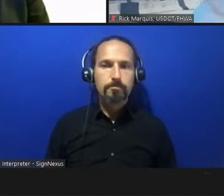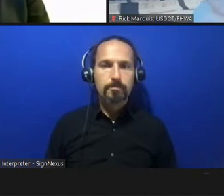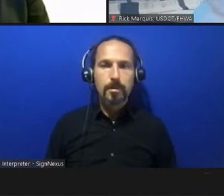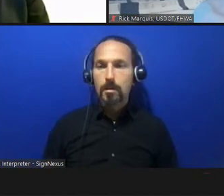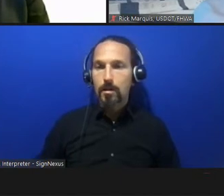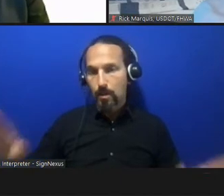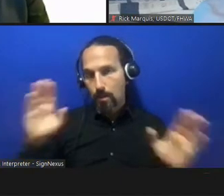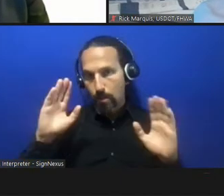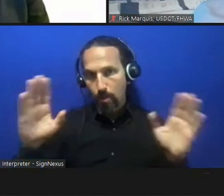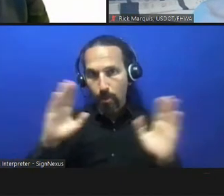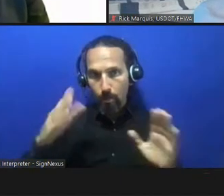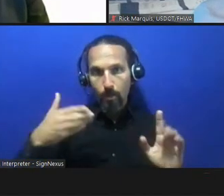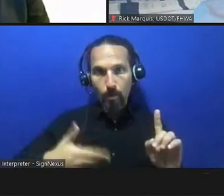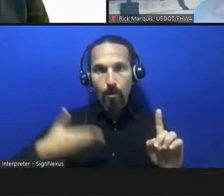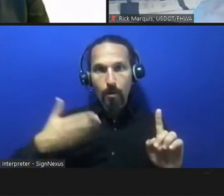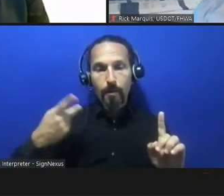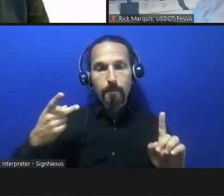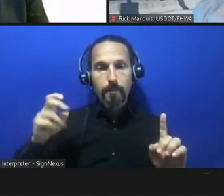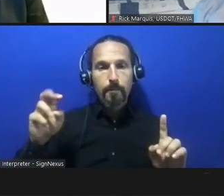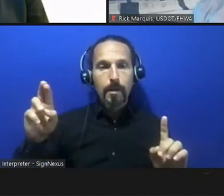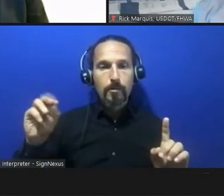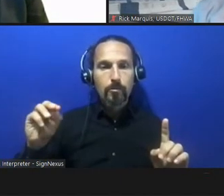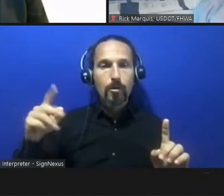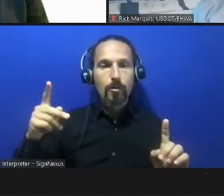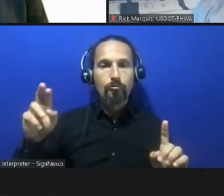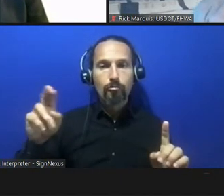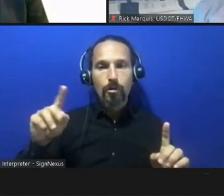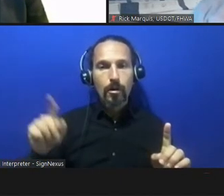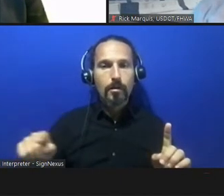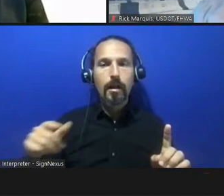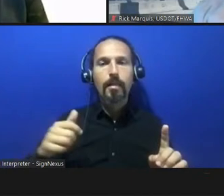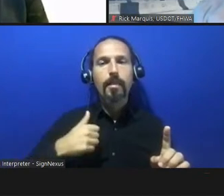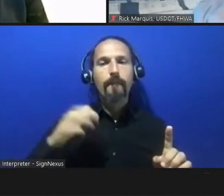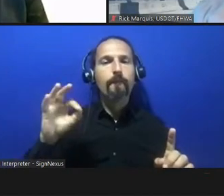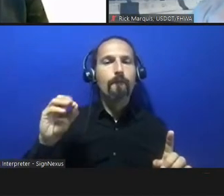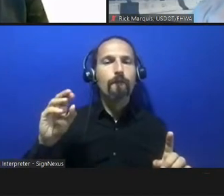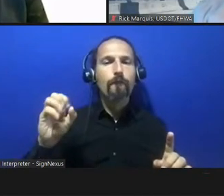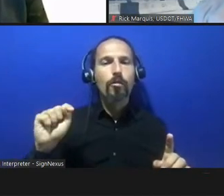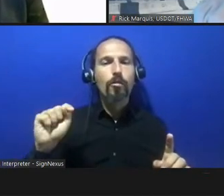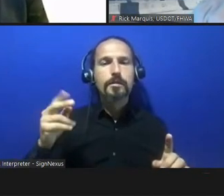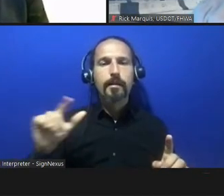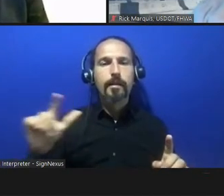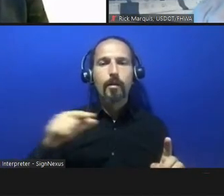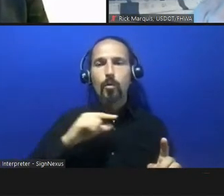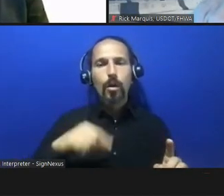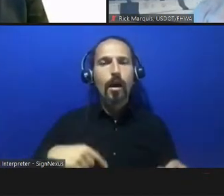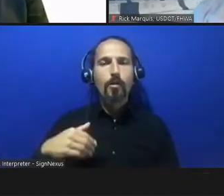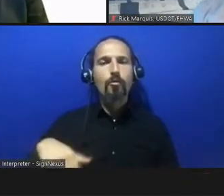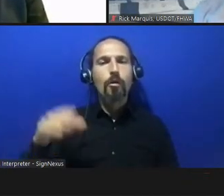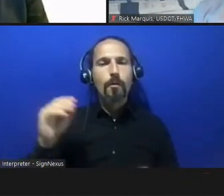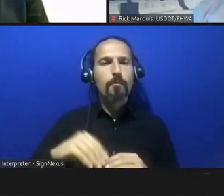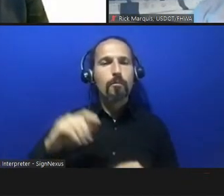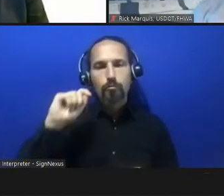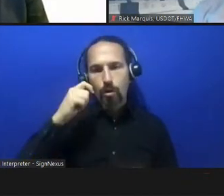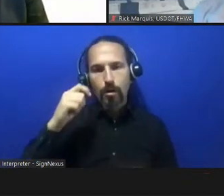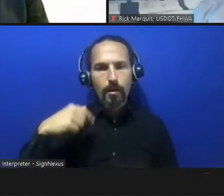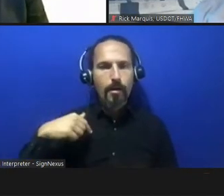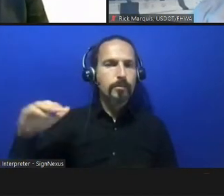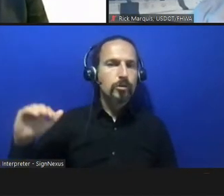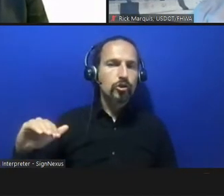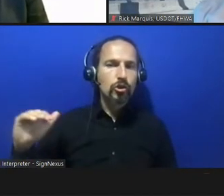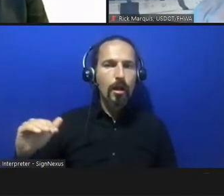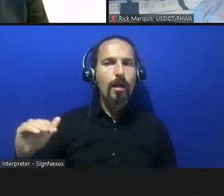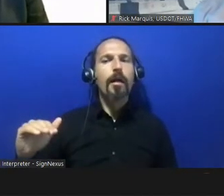hello my name is pero rodriguez and i live in forest hills queens i grew up in the bronx since since i was a child